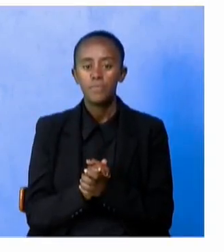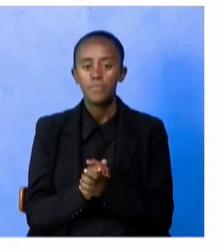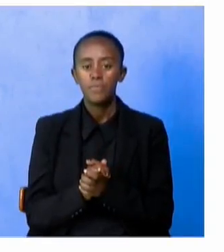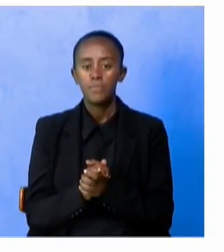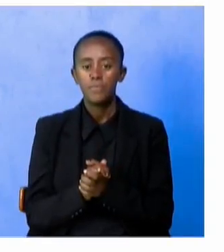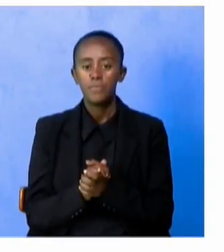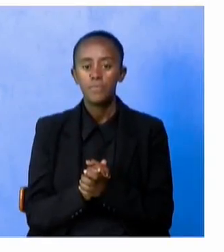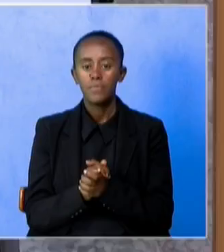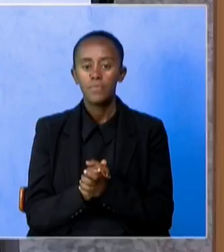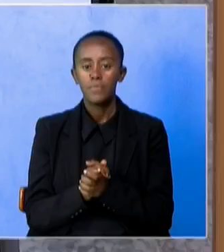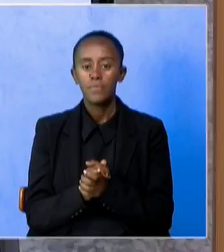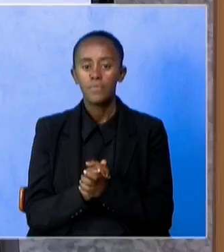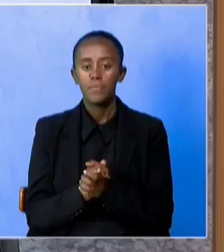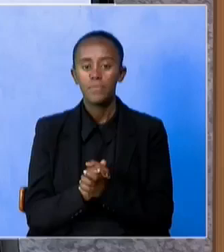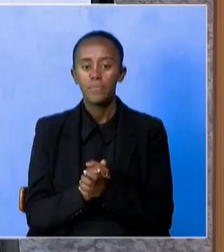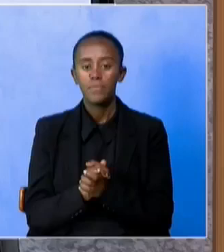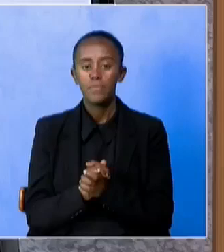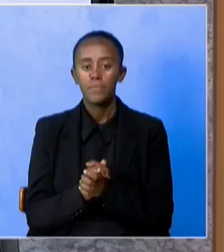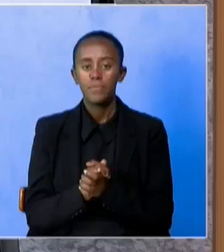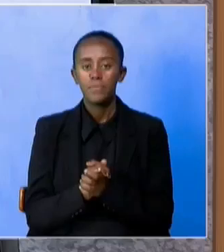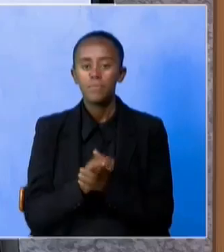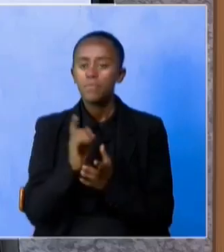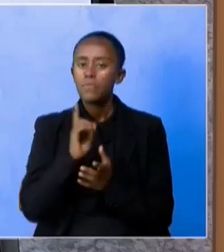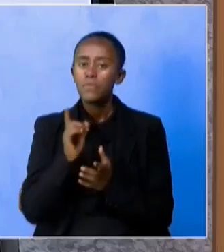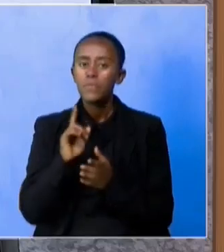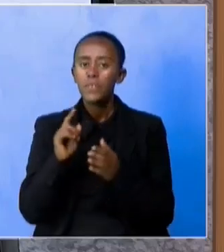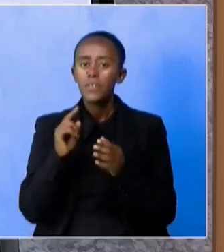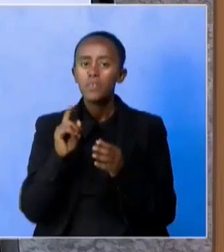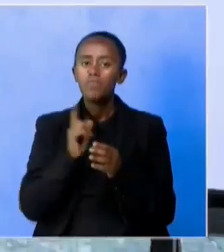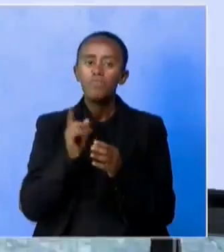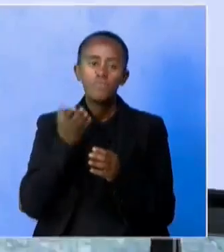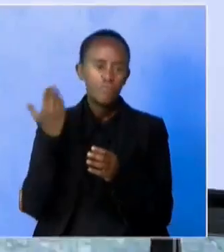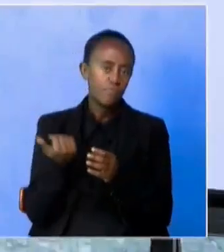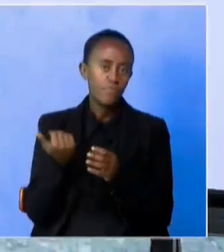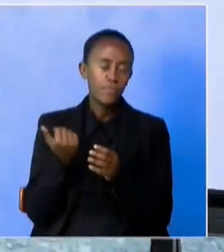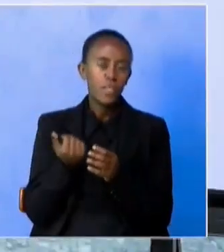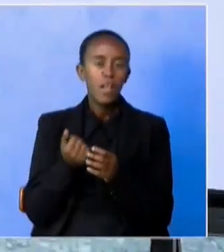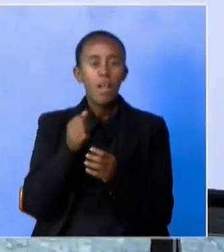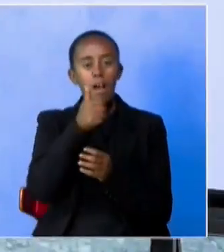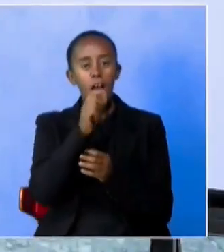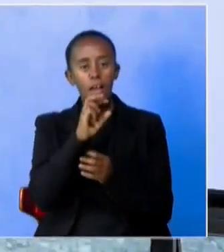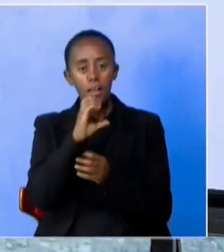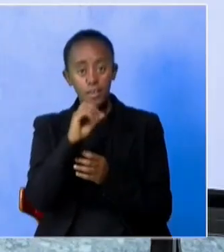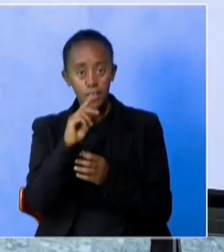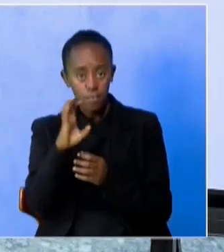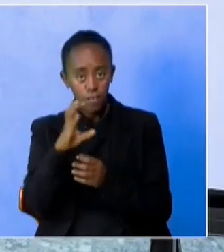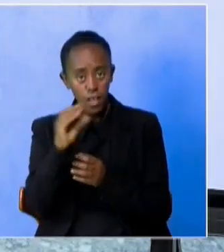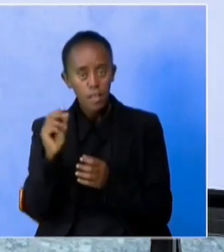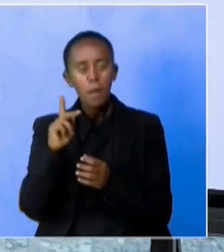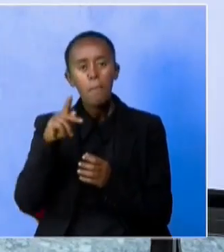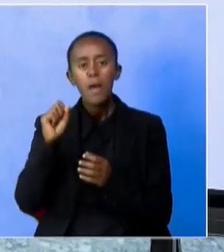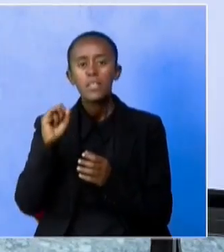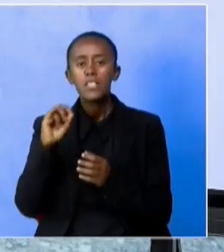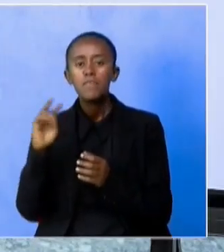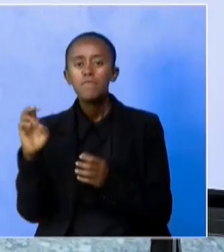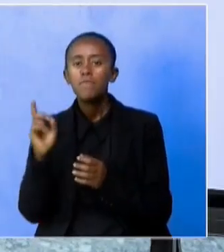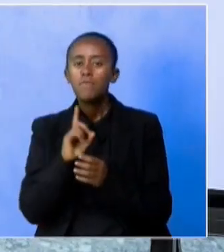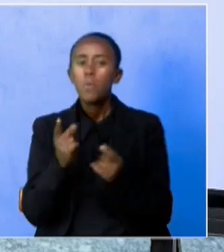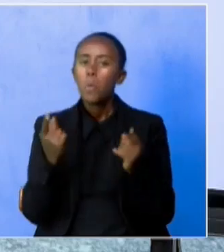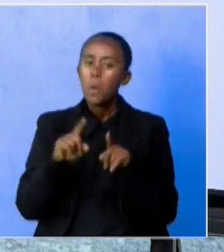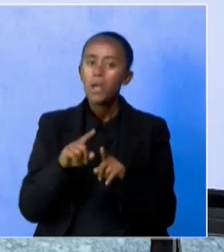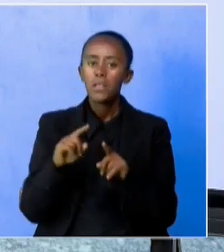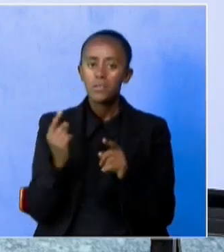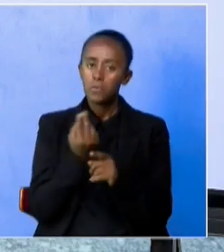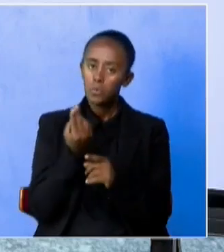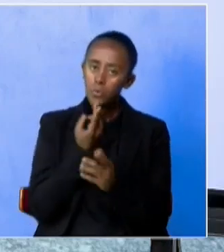What did we say earlier about the active and passive voice? When do we use the active voice and when do we use the passive